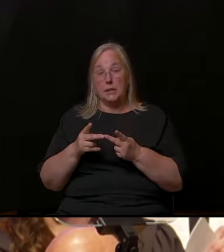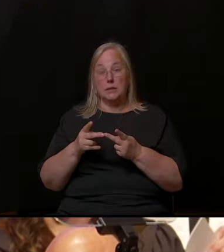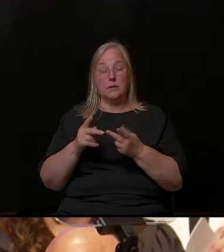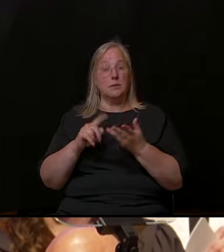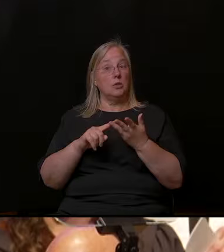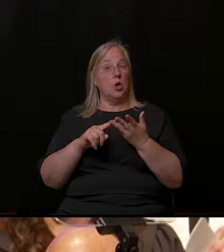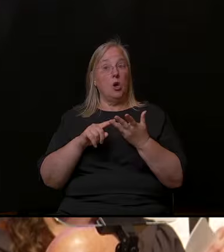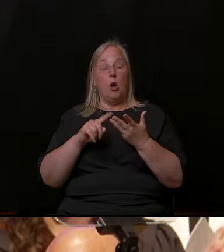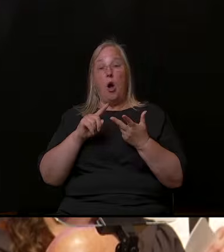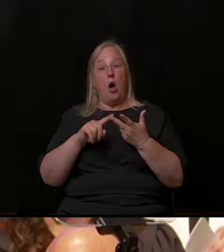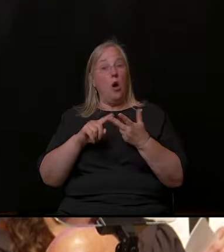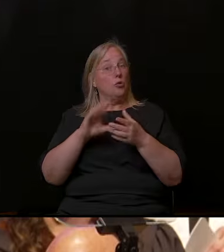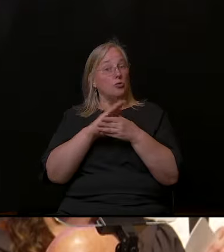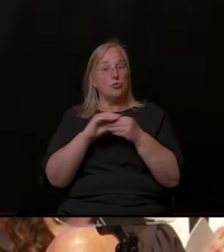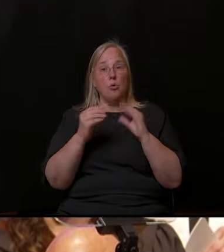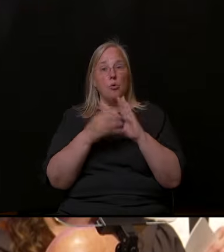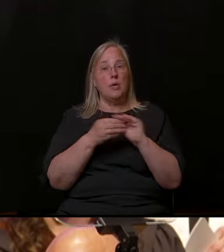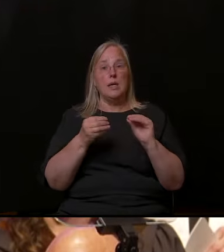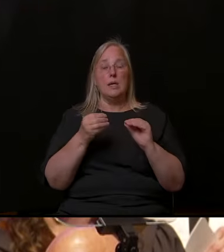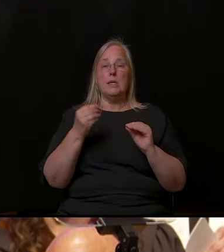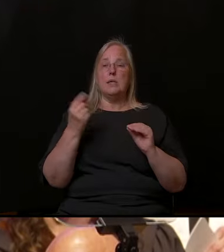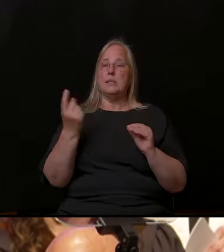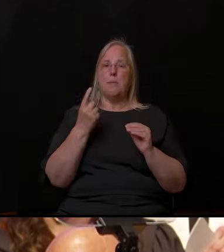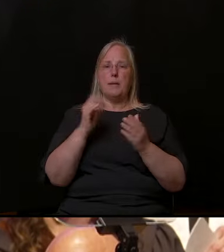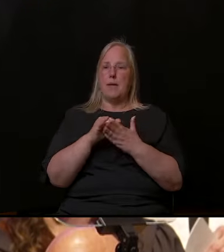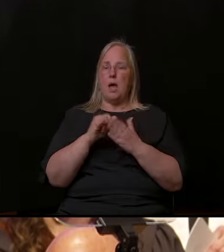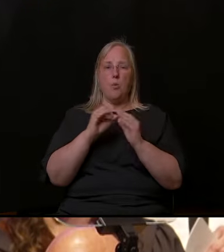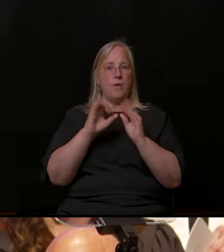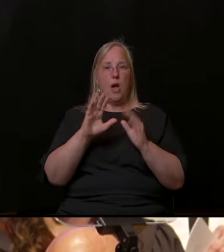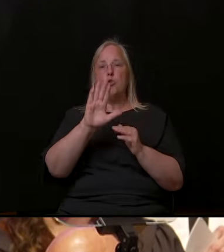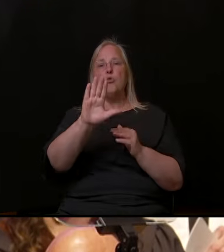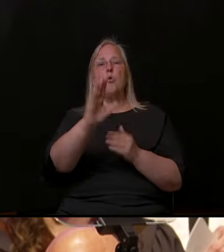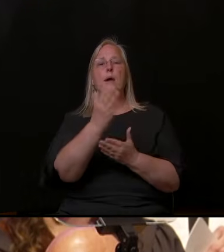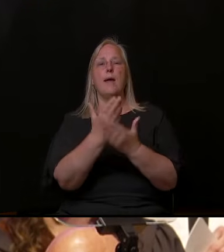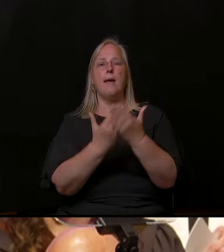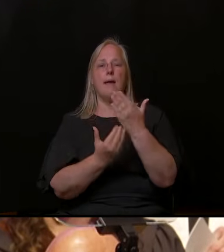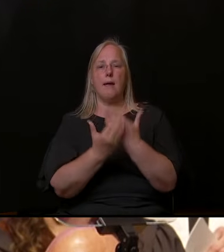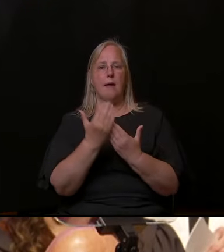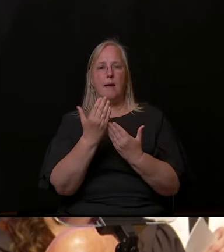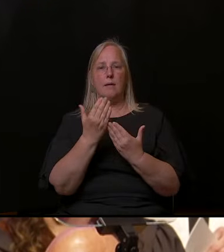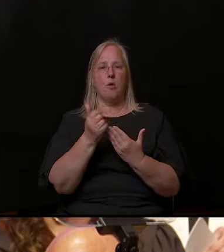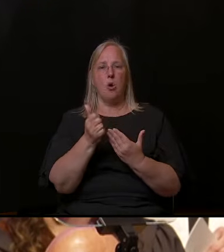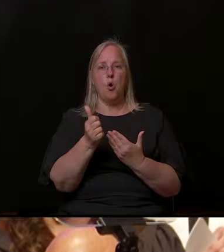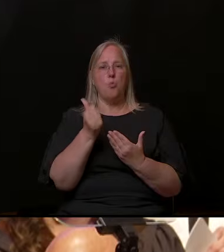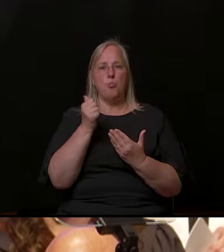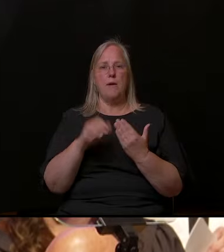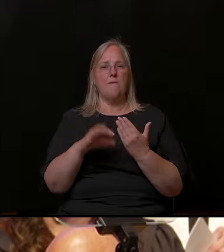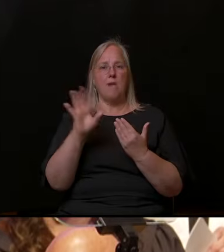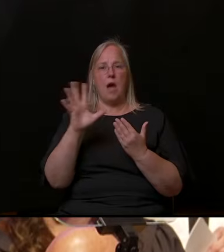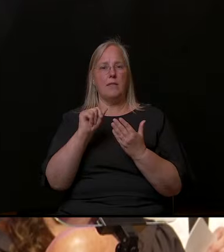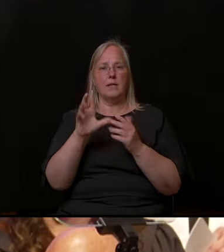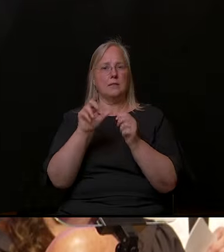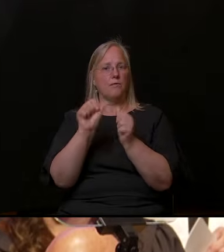story, something that without your hand would not find its